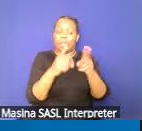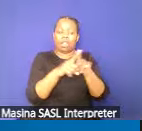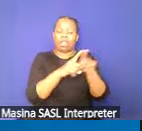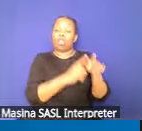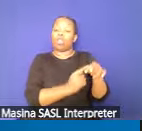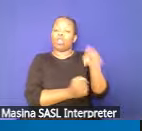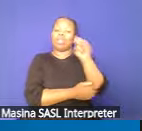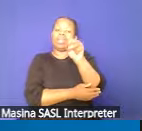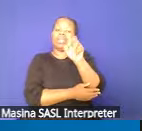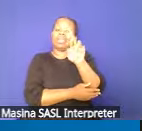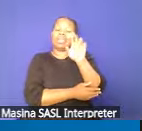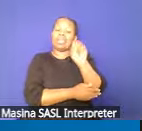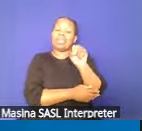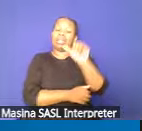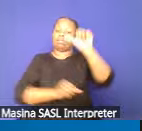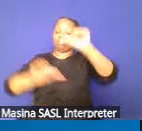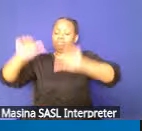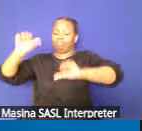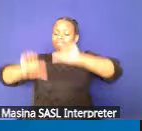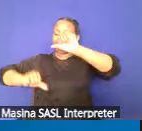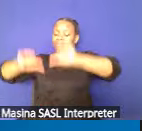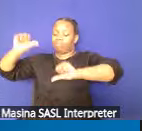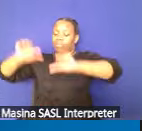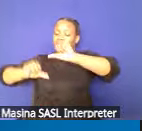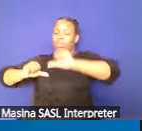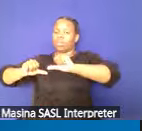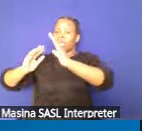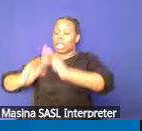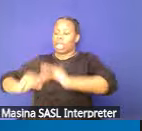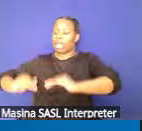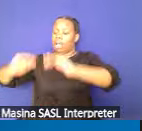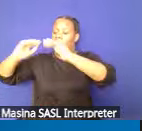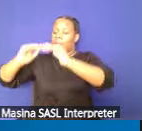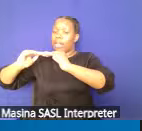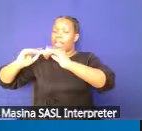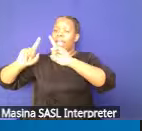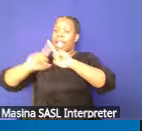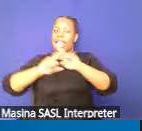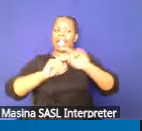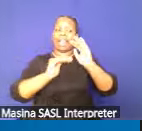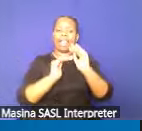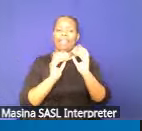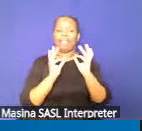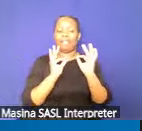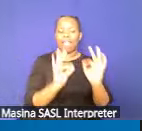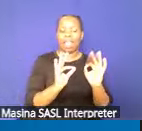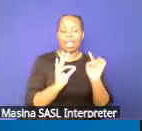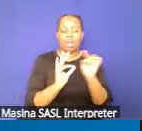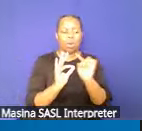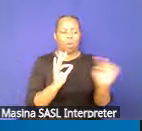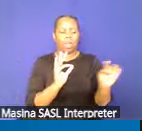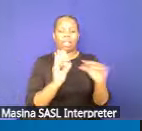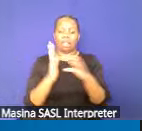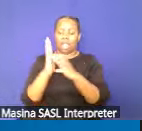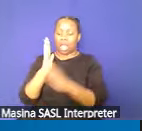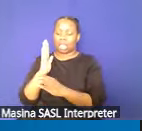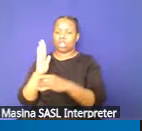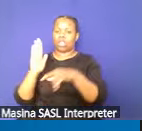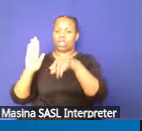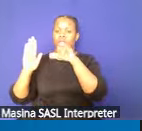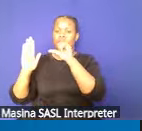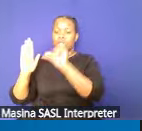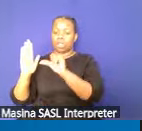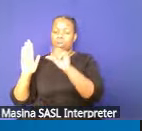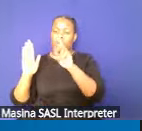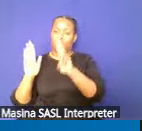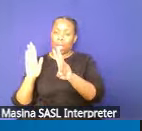assesses all entities equally and fairly in line with Section 217 of the Constitution. So